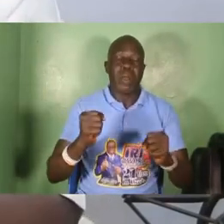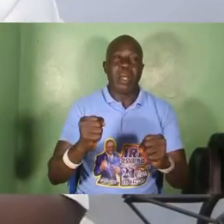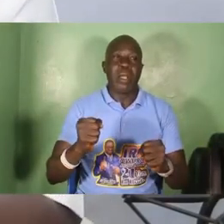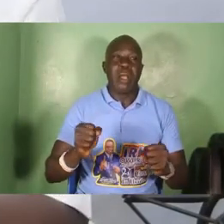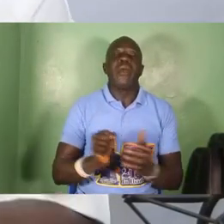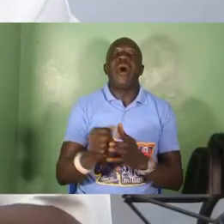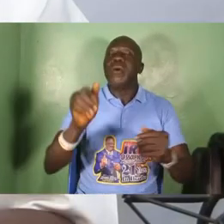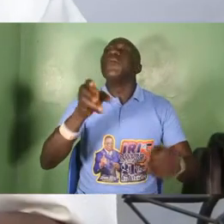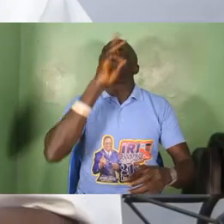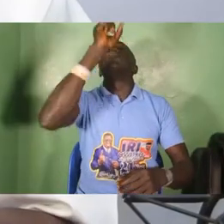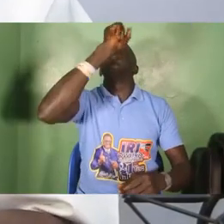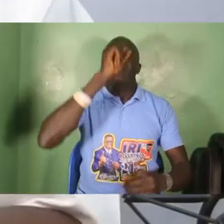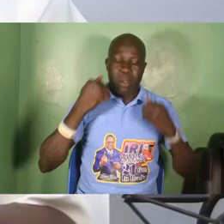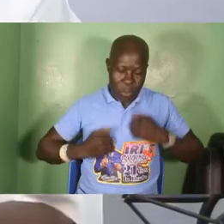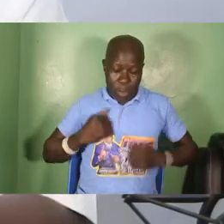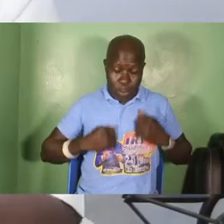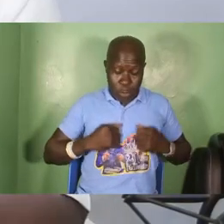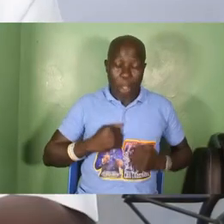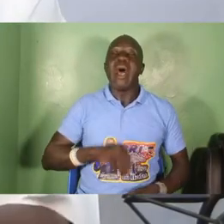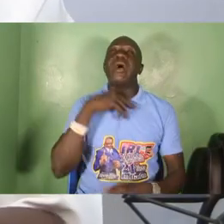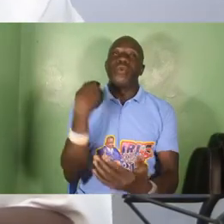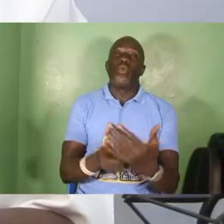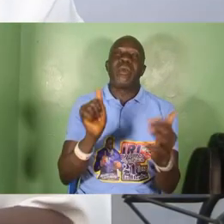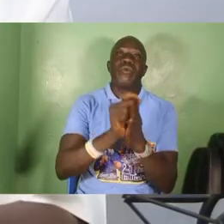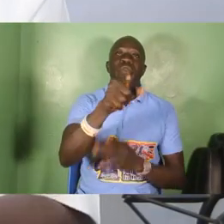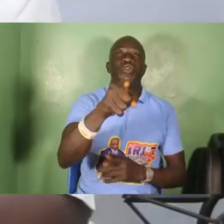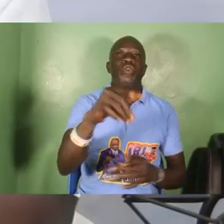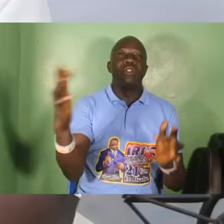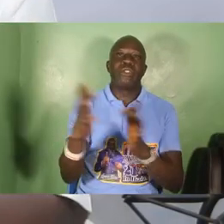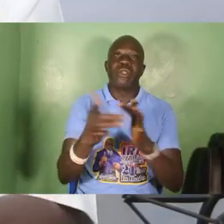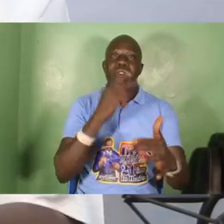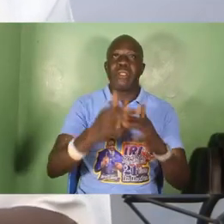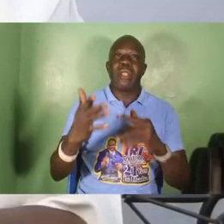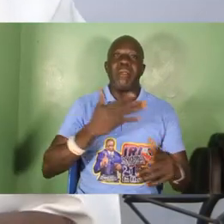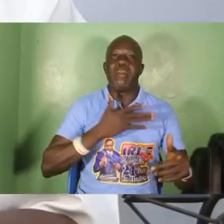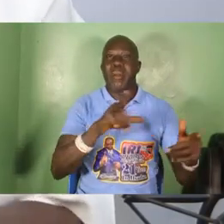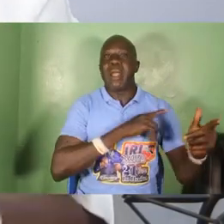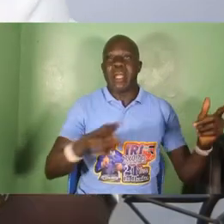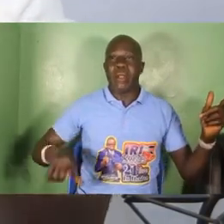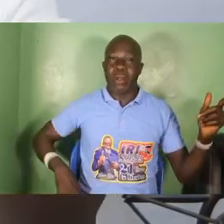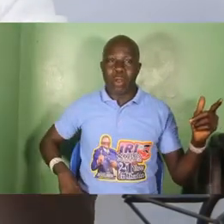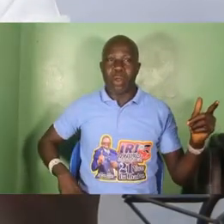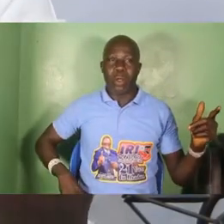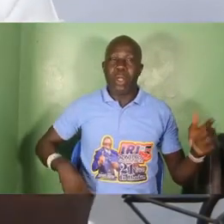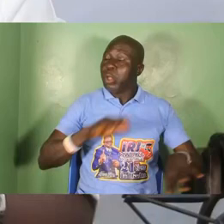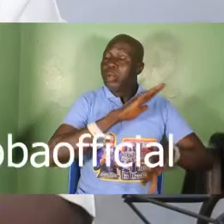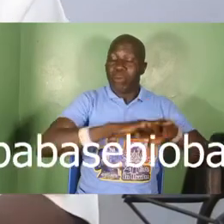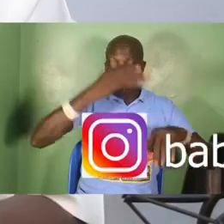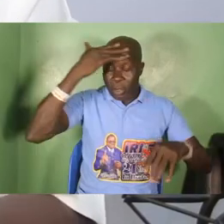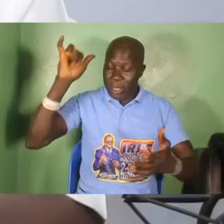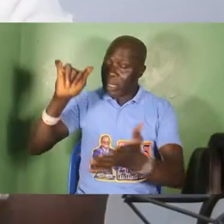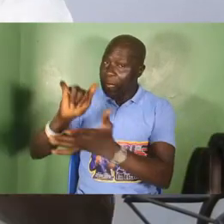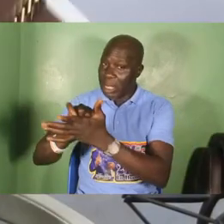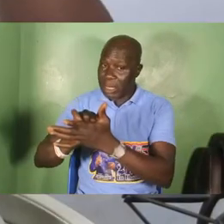Amen. Mo ko we ko liyanu. Amen. Amen. Amen. Yes. Oluwa wa. Jesus name alone. Mama gbe pe. Don't